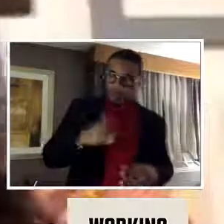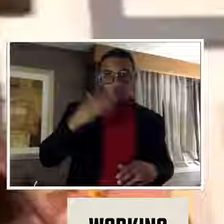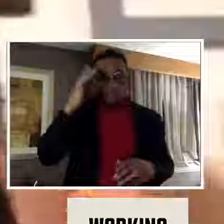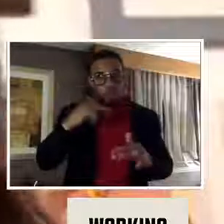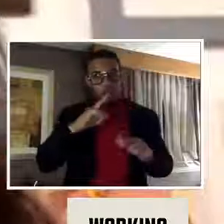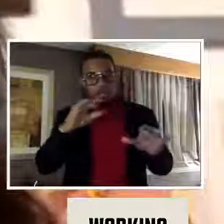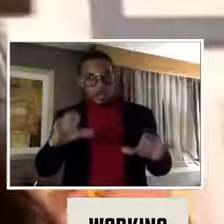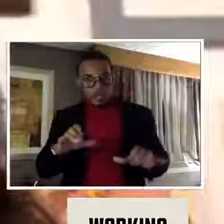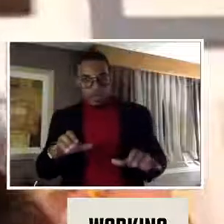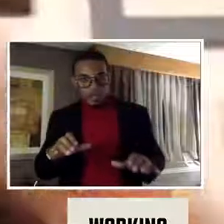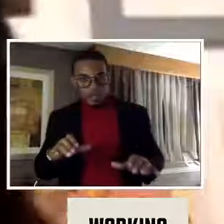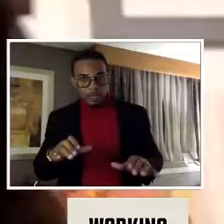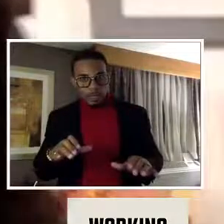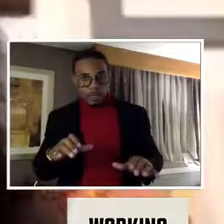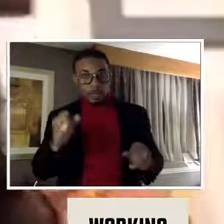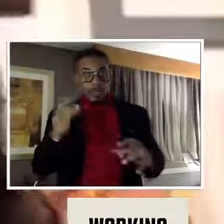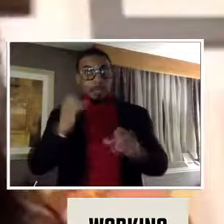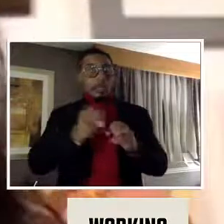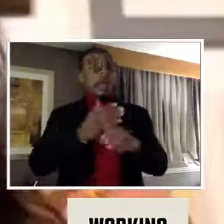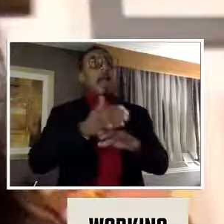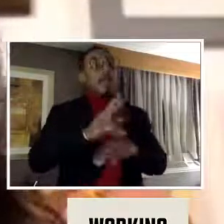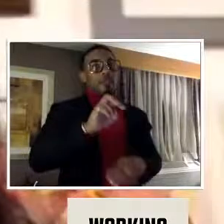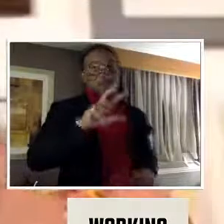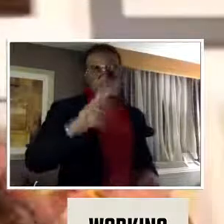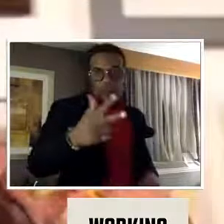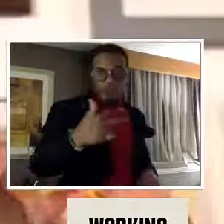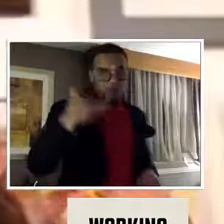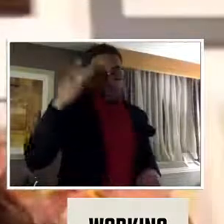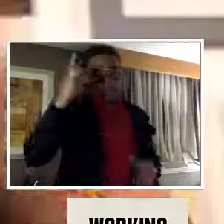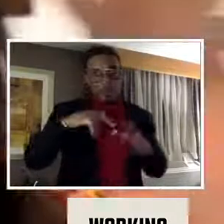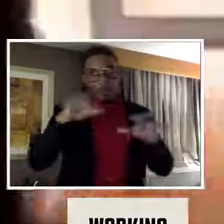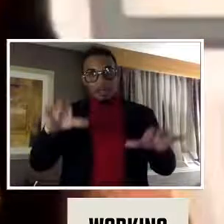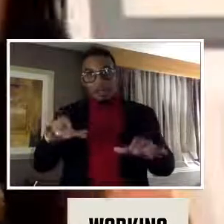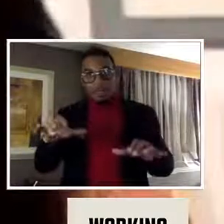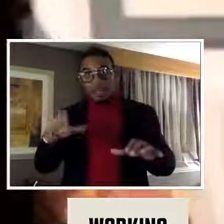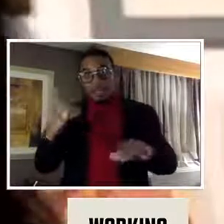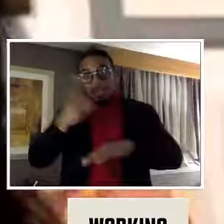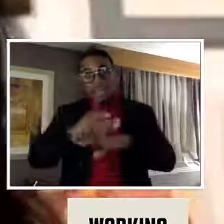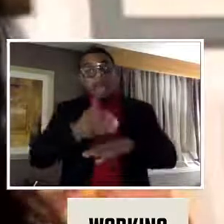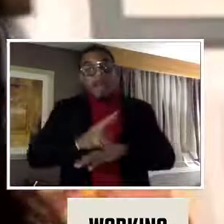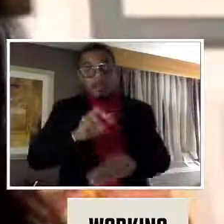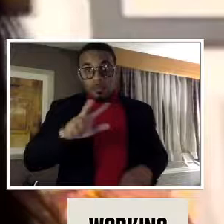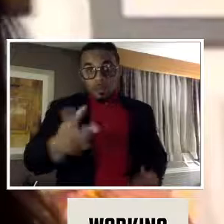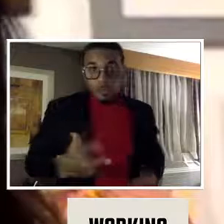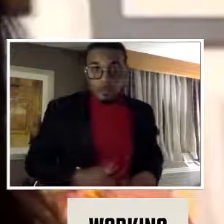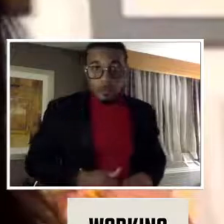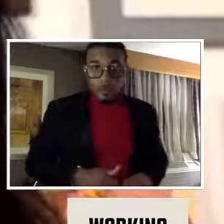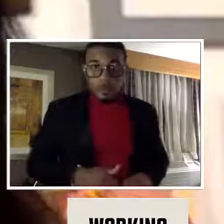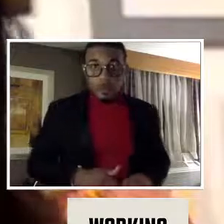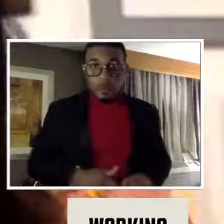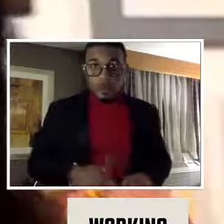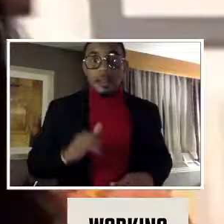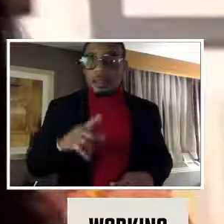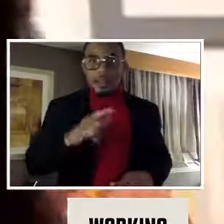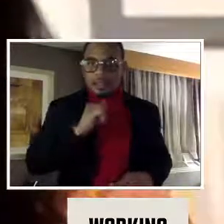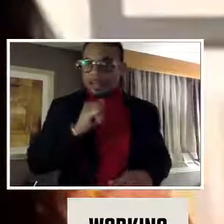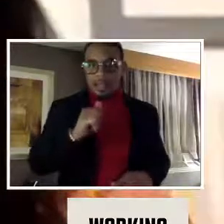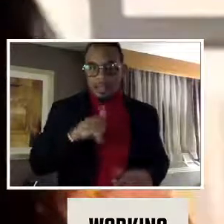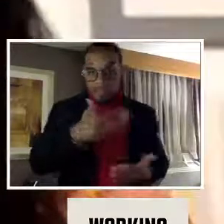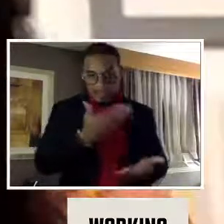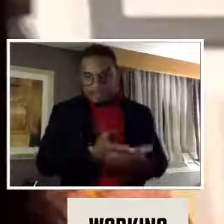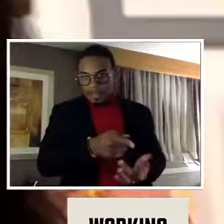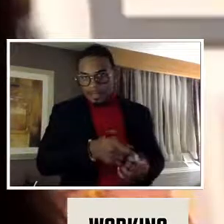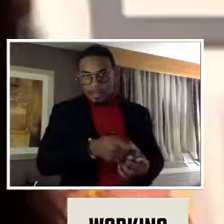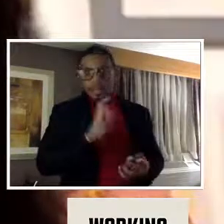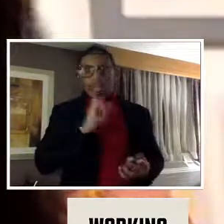what needs to be done years after November 3rd. We know what needs to be done the day after November 3rd. That is not the